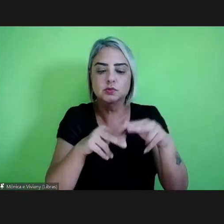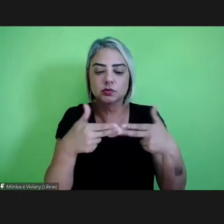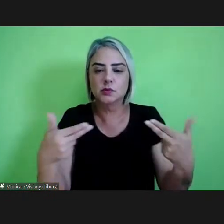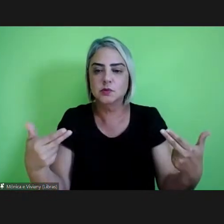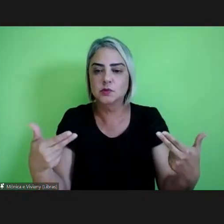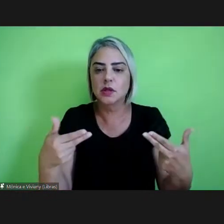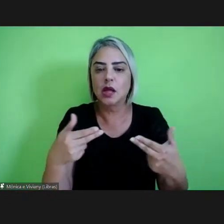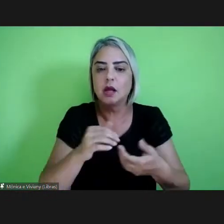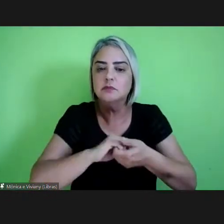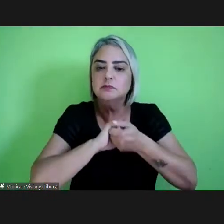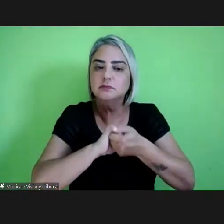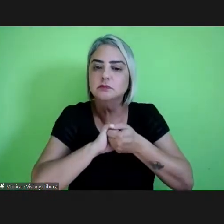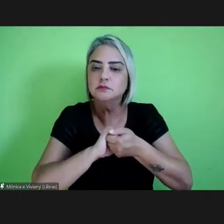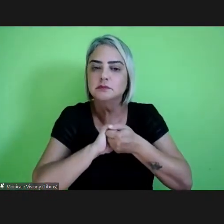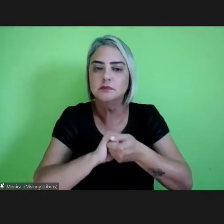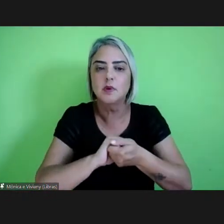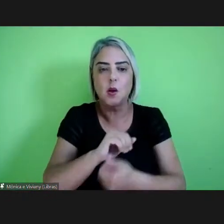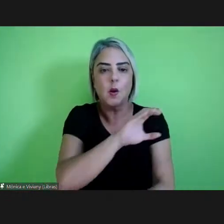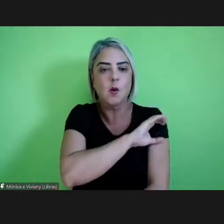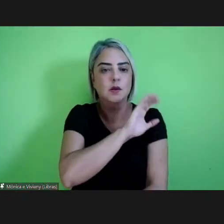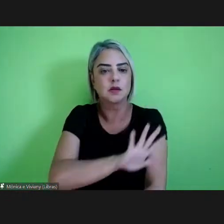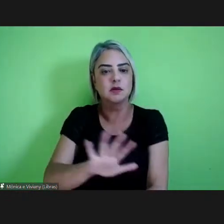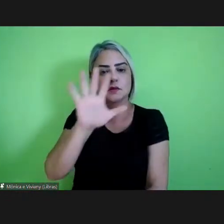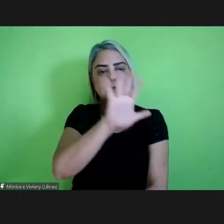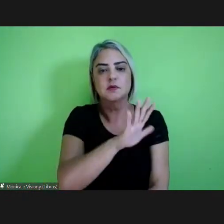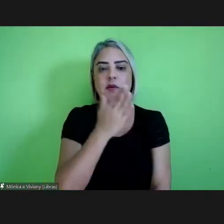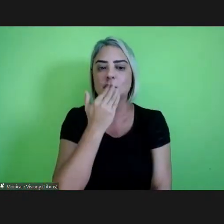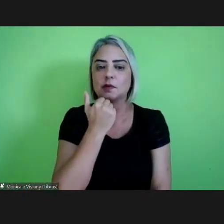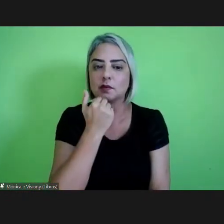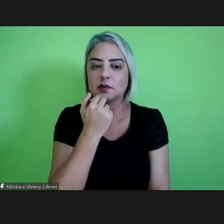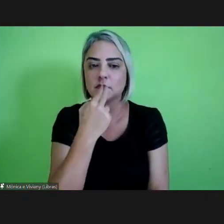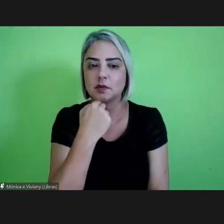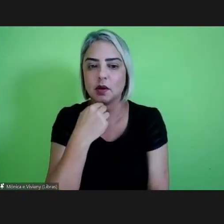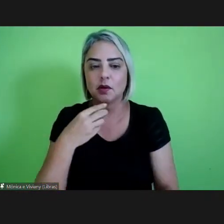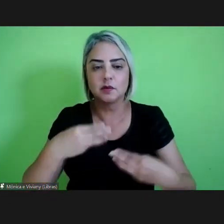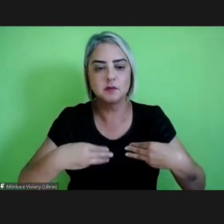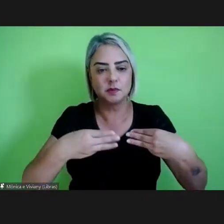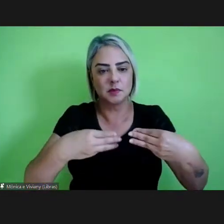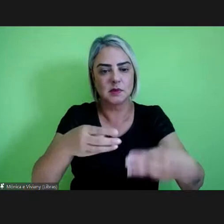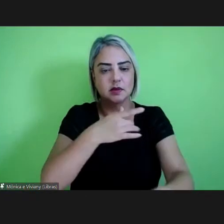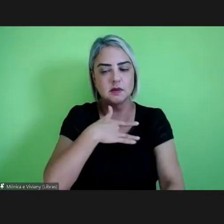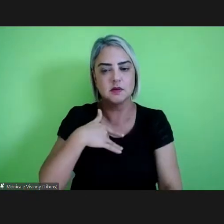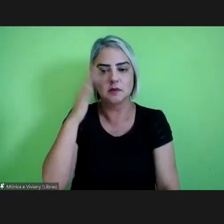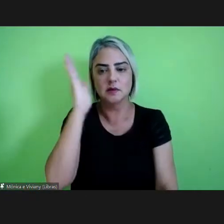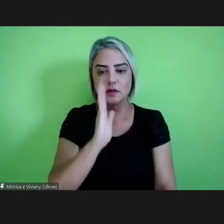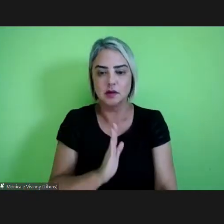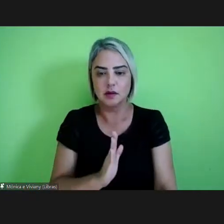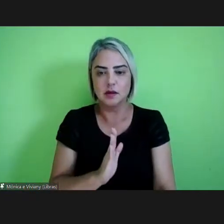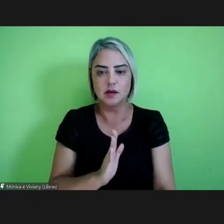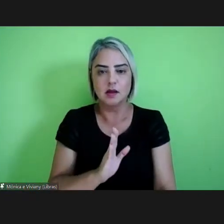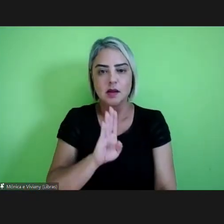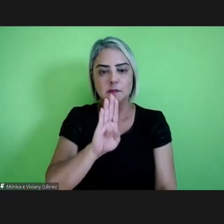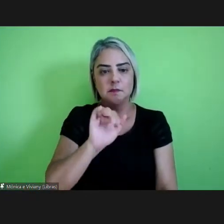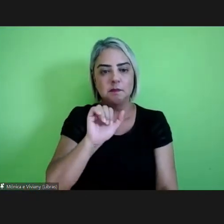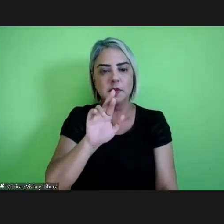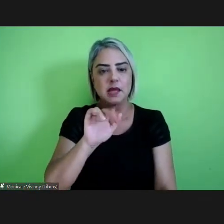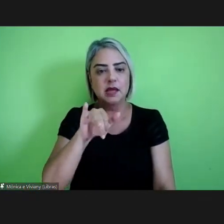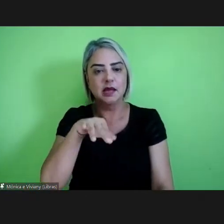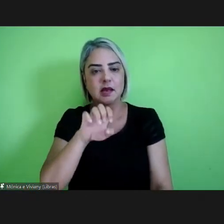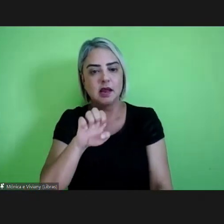the products elaborated in partnership between the General Coordination of Food and Nutrition from the Ministry of Health